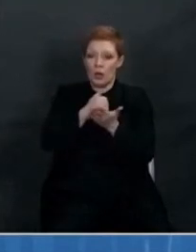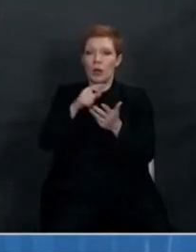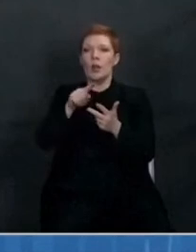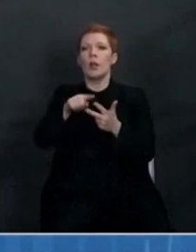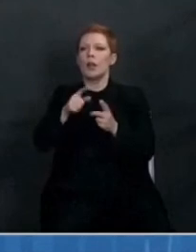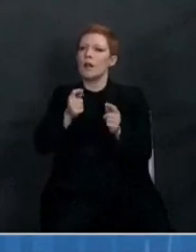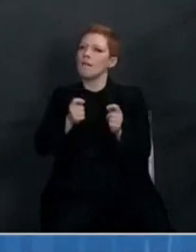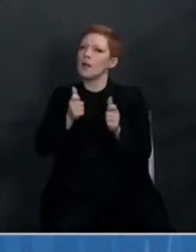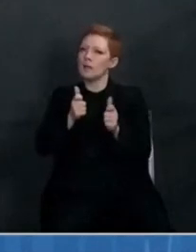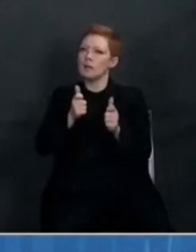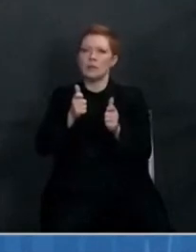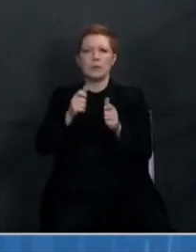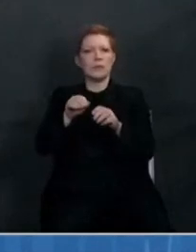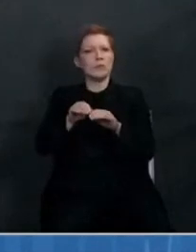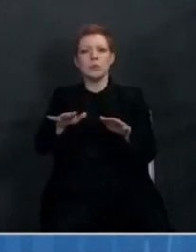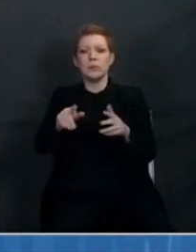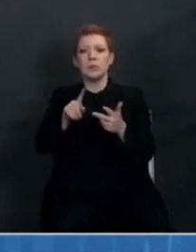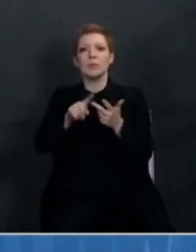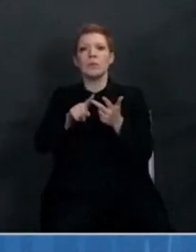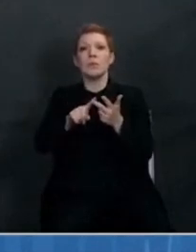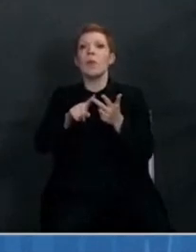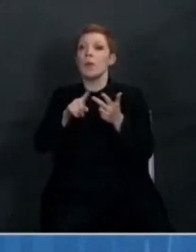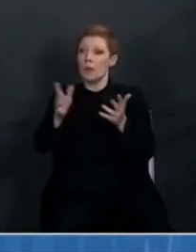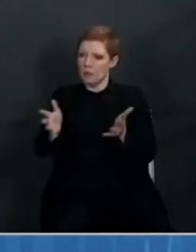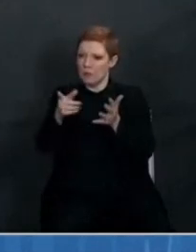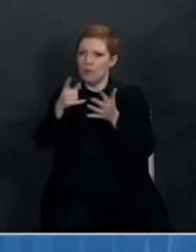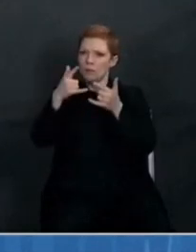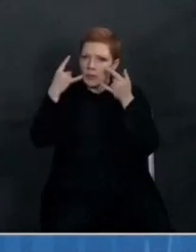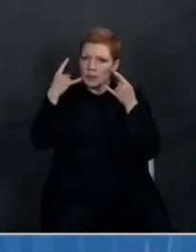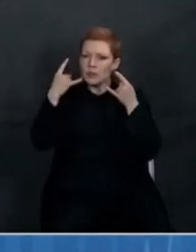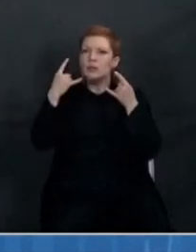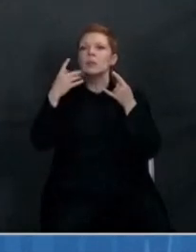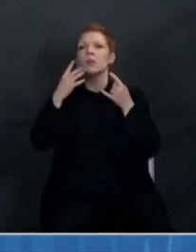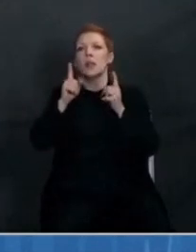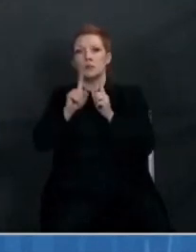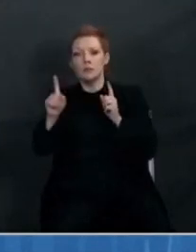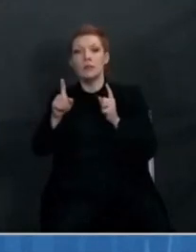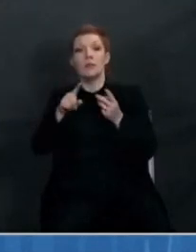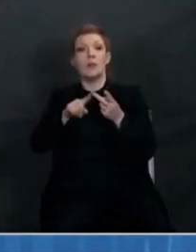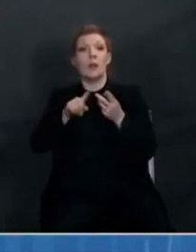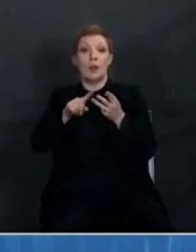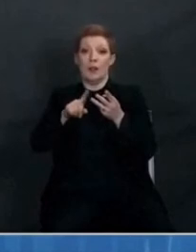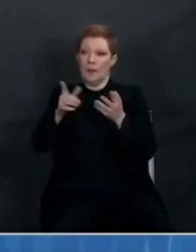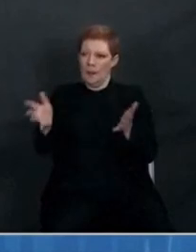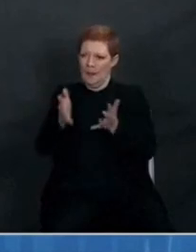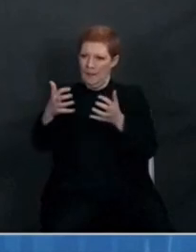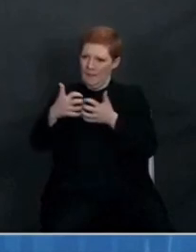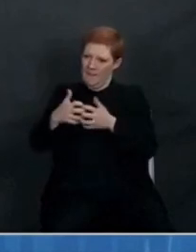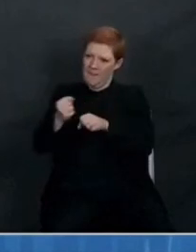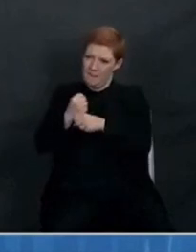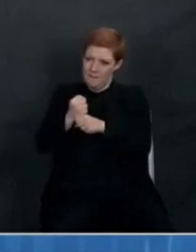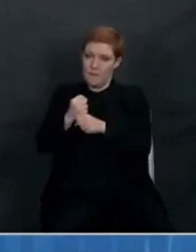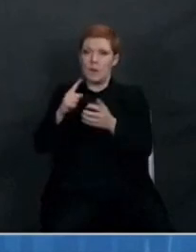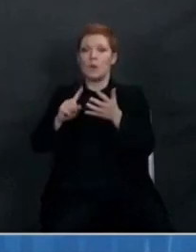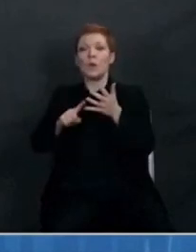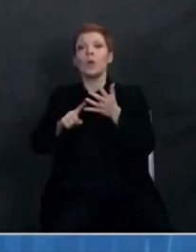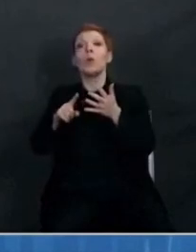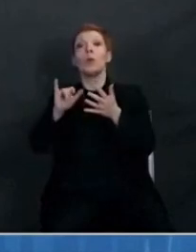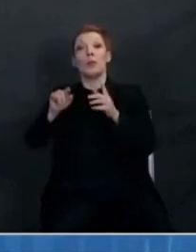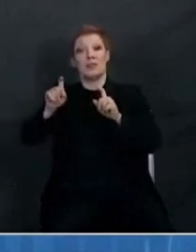measures like masking, driving manufacturing, increasing testing, health equity, and global